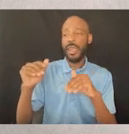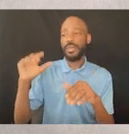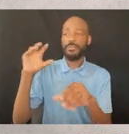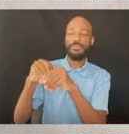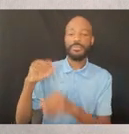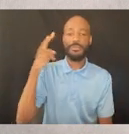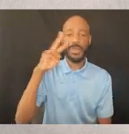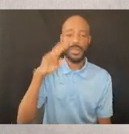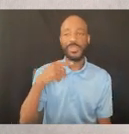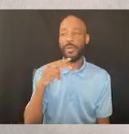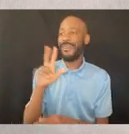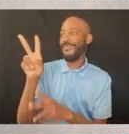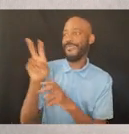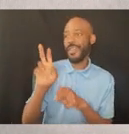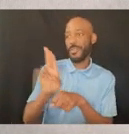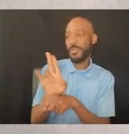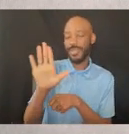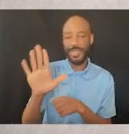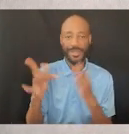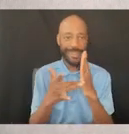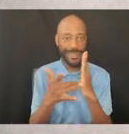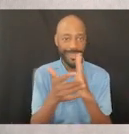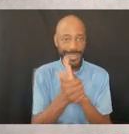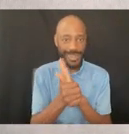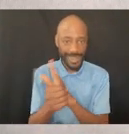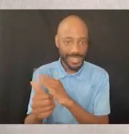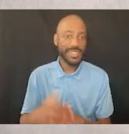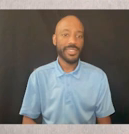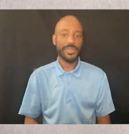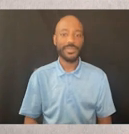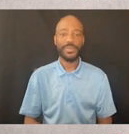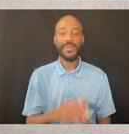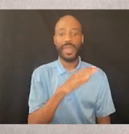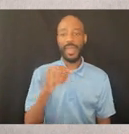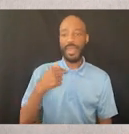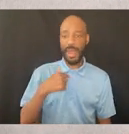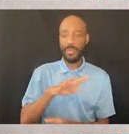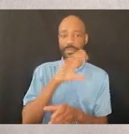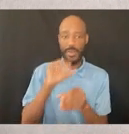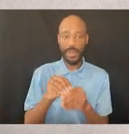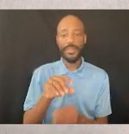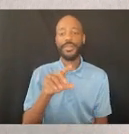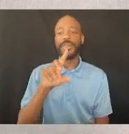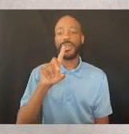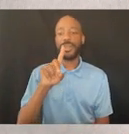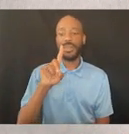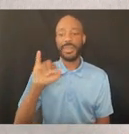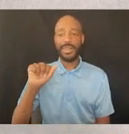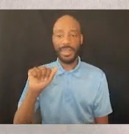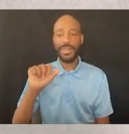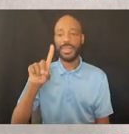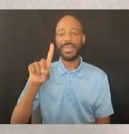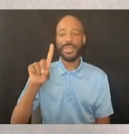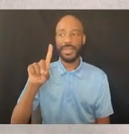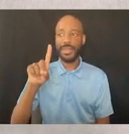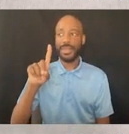I'm also part of the Day of the Dead, Dia de los Muertos community in Los Angeles, and exhibit at shows and